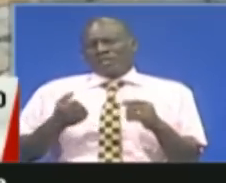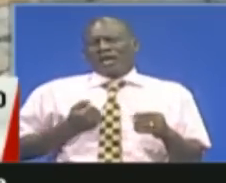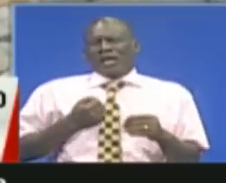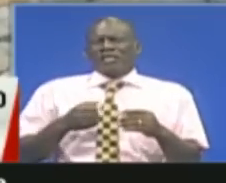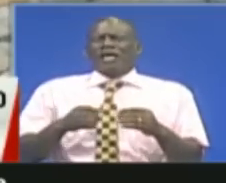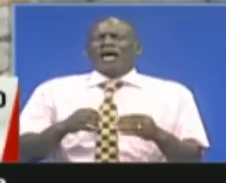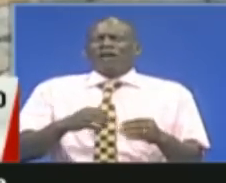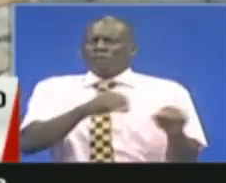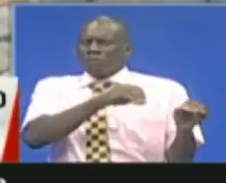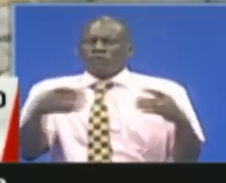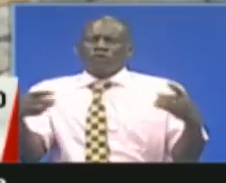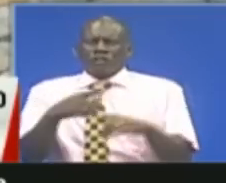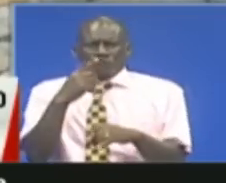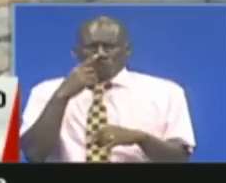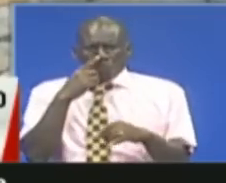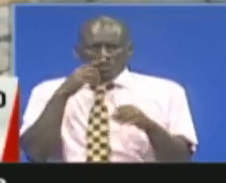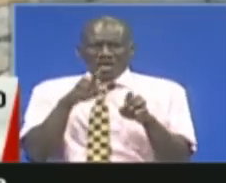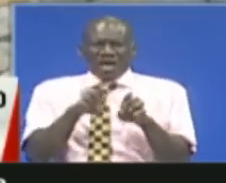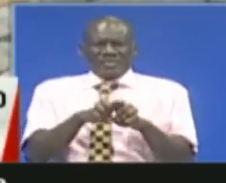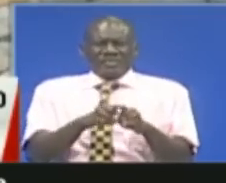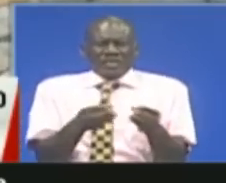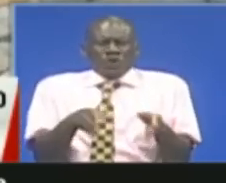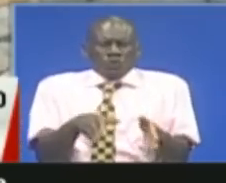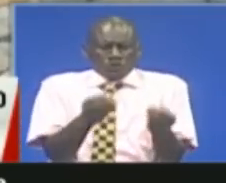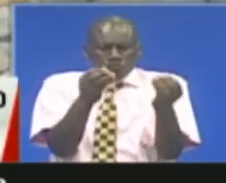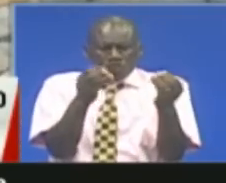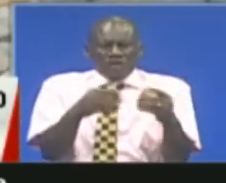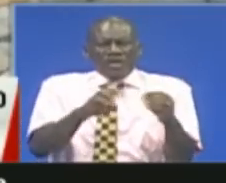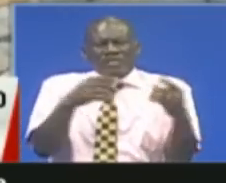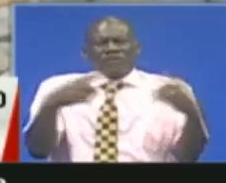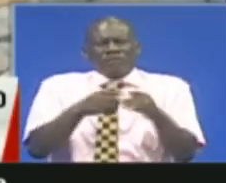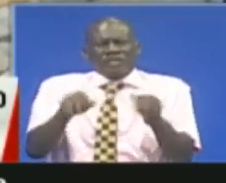temporary solution is arrived at. Sharon Baranga, NTV, Rongai.